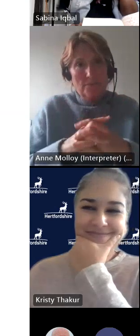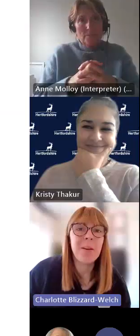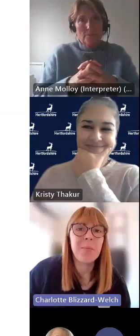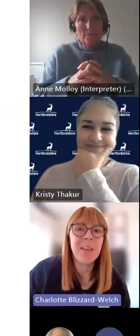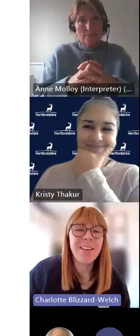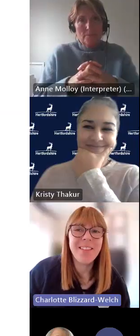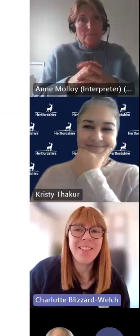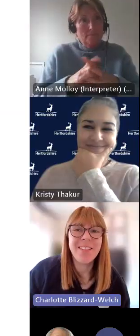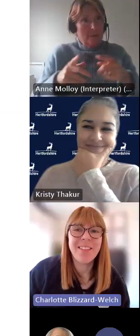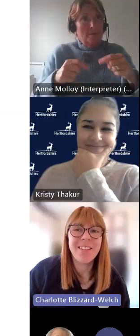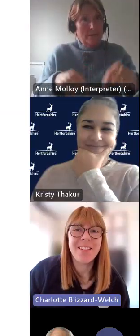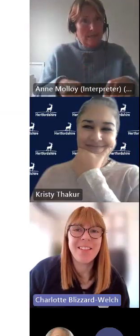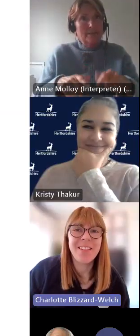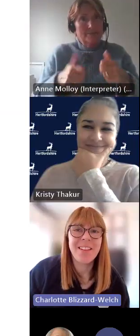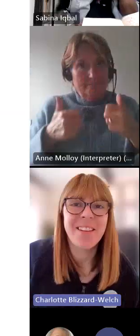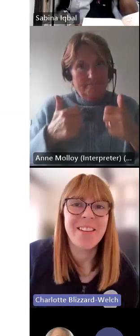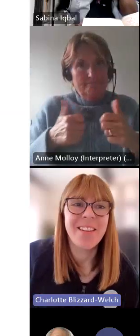I am. I'm here.